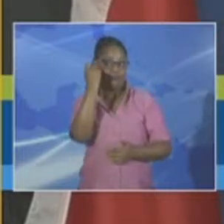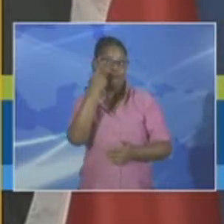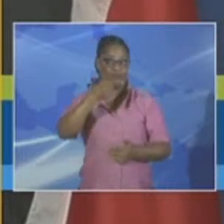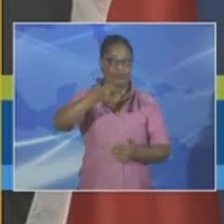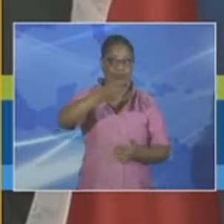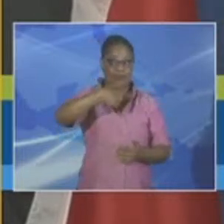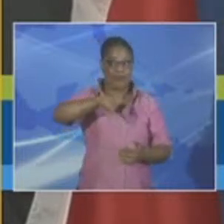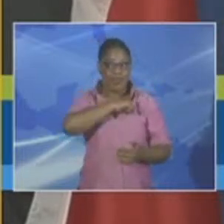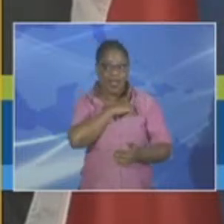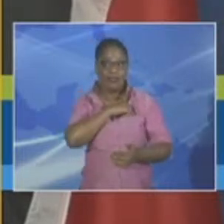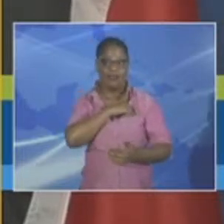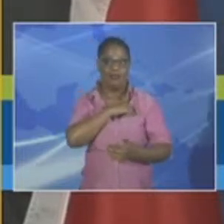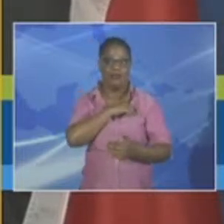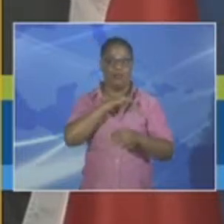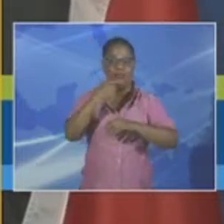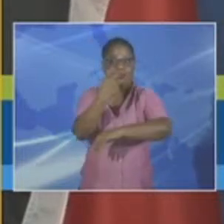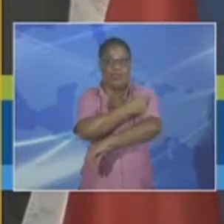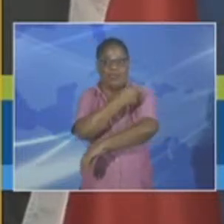7,500,000?